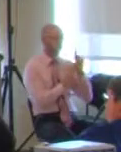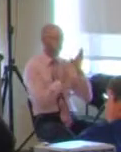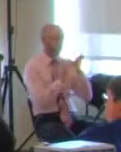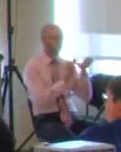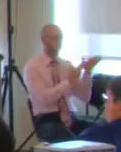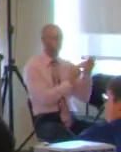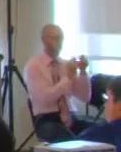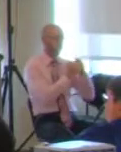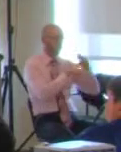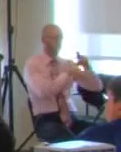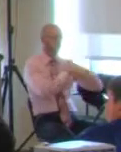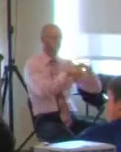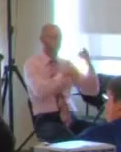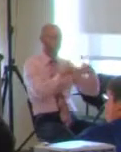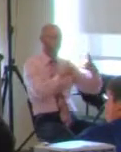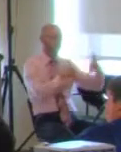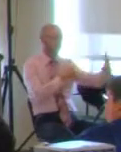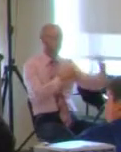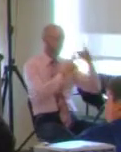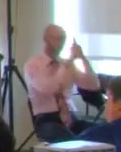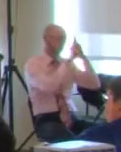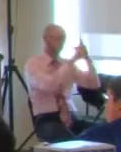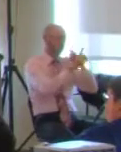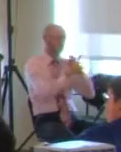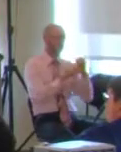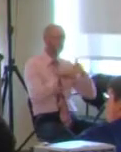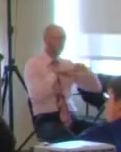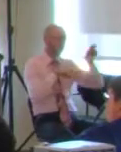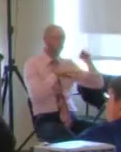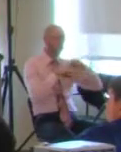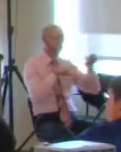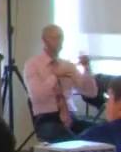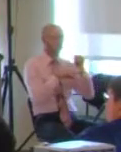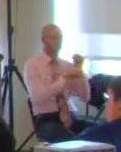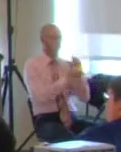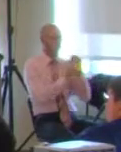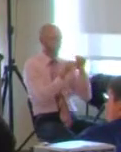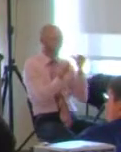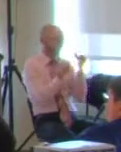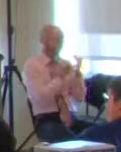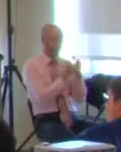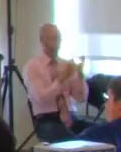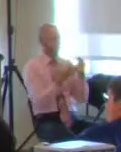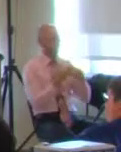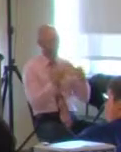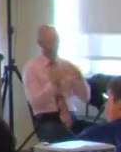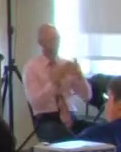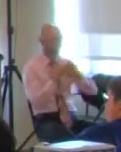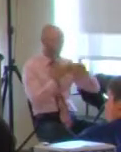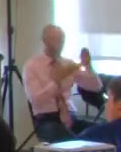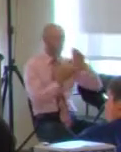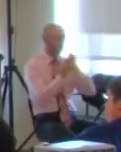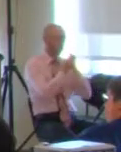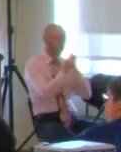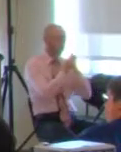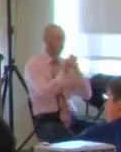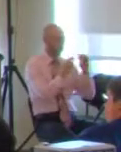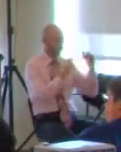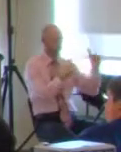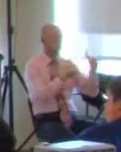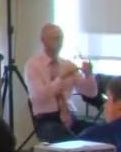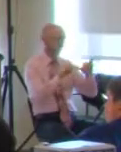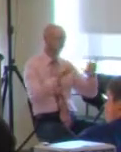goals. Referrals, employment agencies, community college, supported education, all of those types of